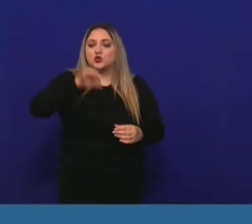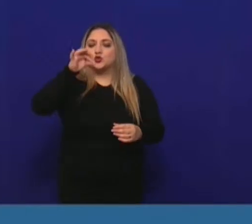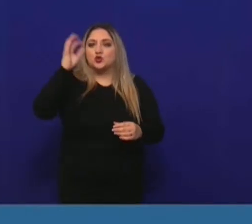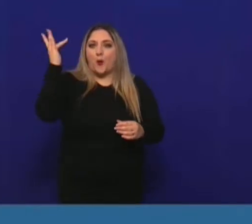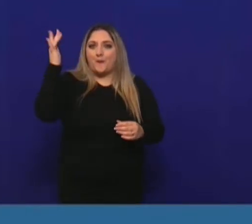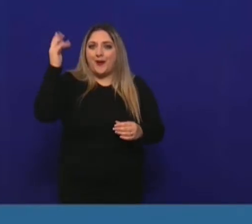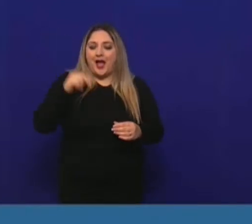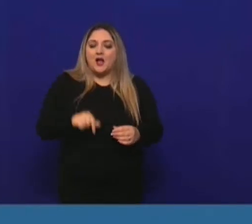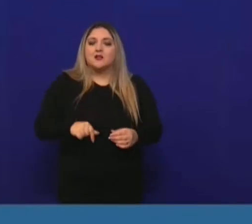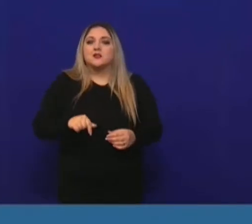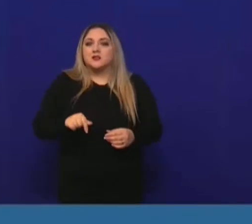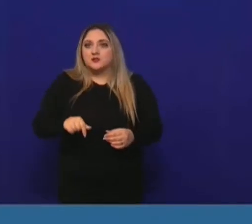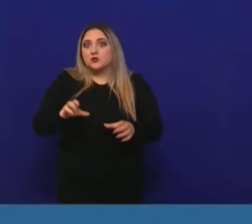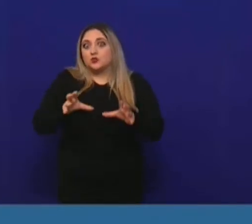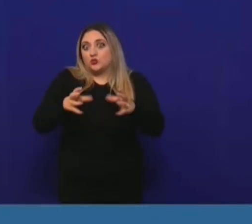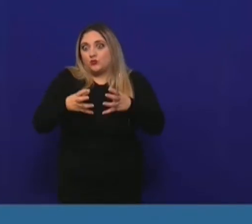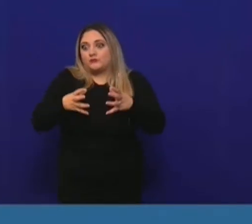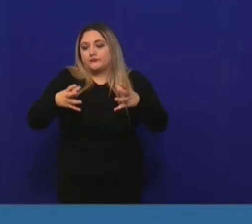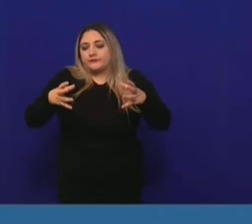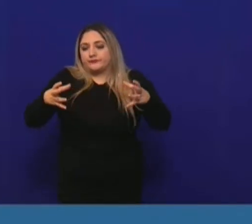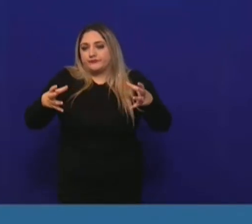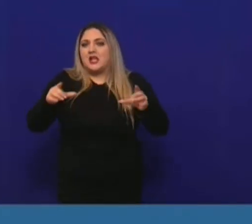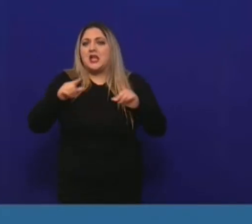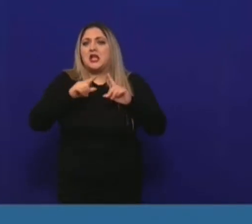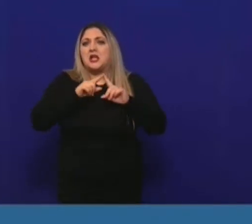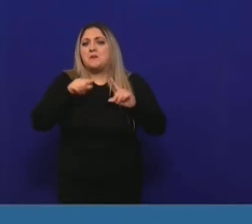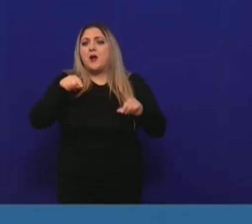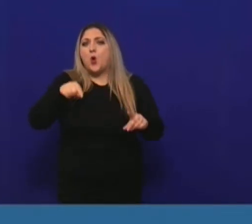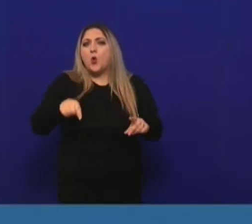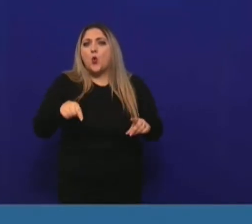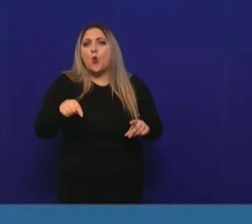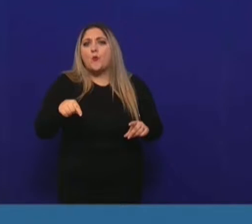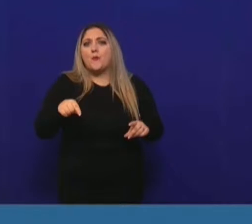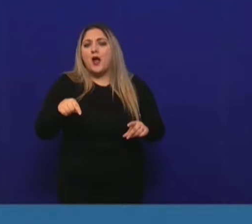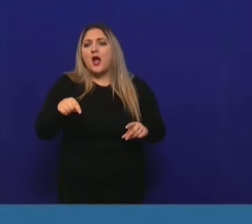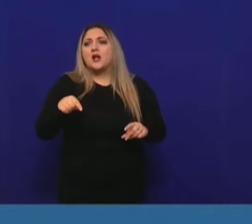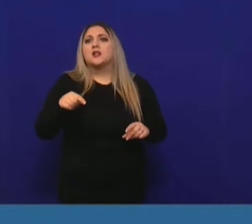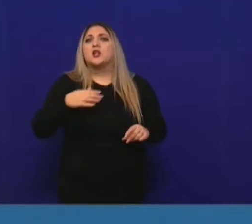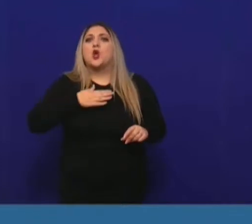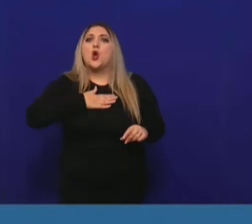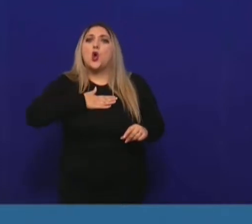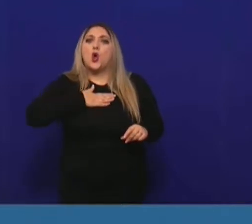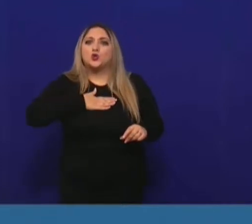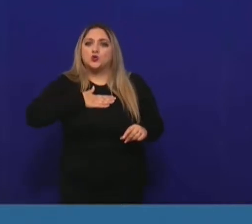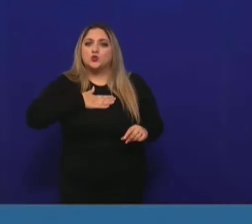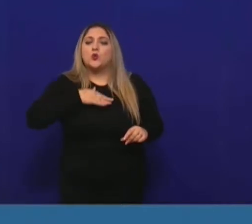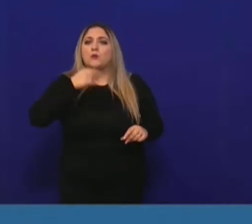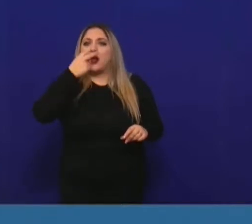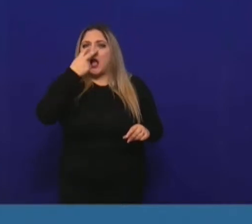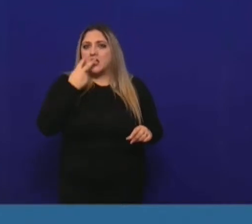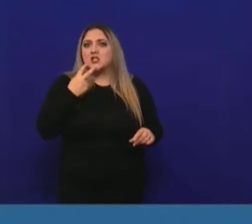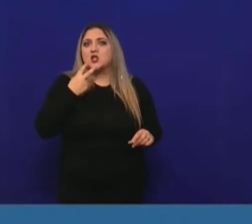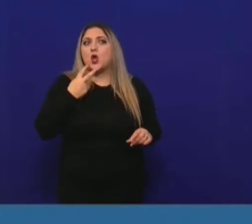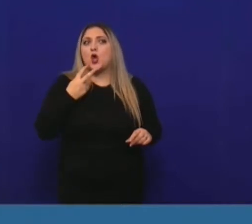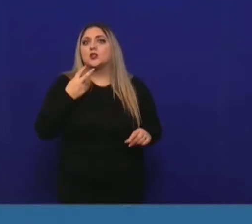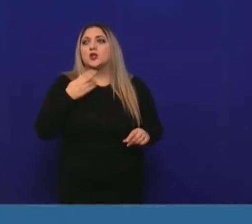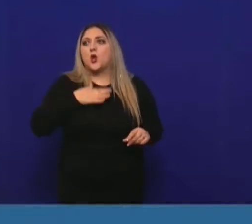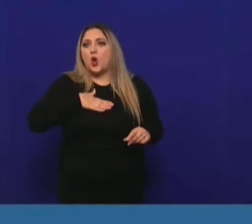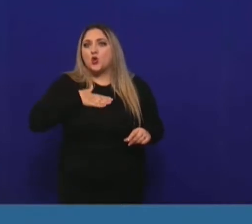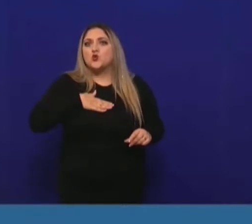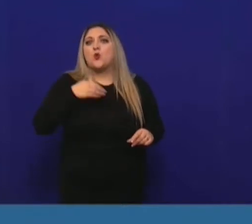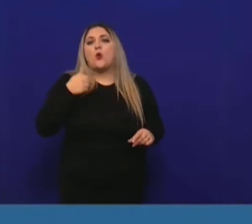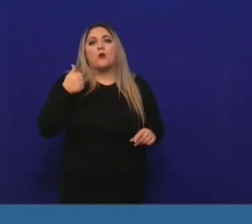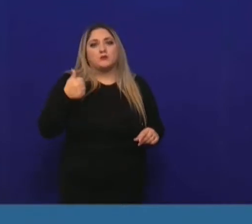żdiedu xi ftit każijiet però kienu ftit u l-kundizzjoni tal-persuni kollha tal-anzjani kienu baqgħet tajba u ma kienx